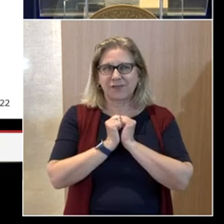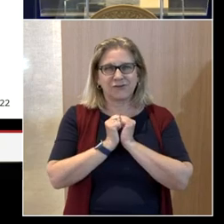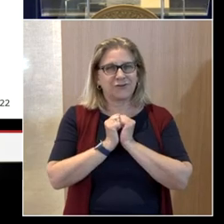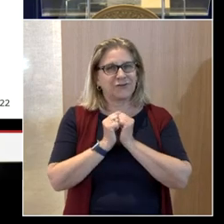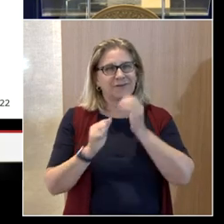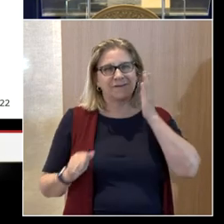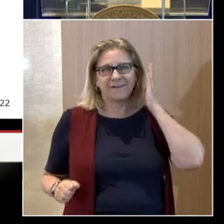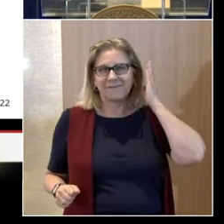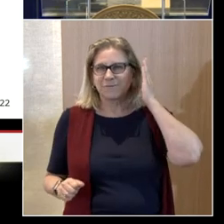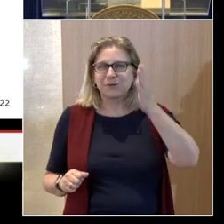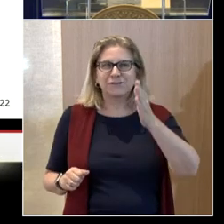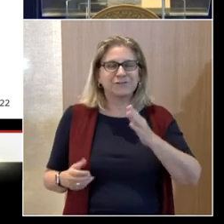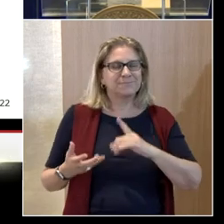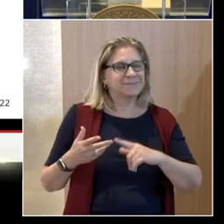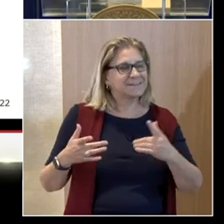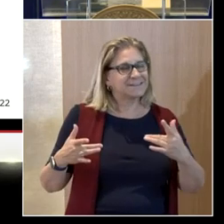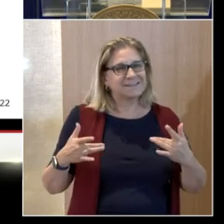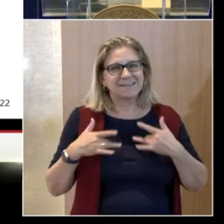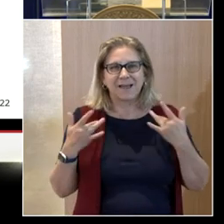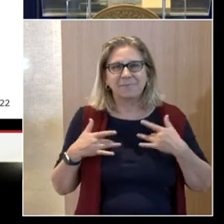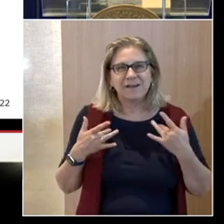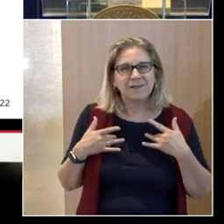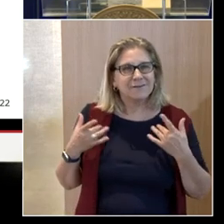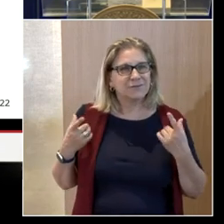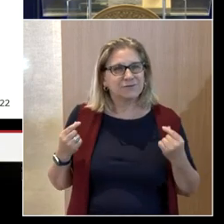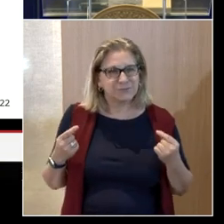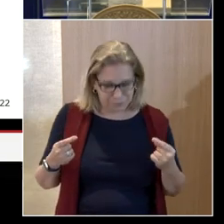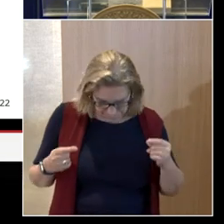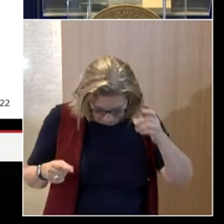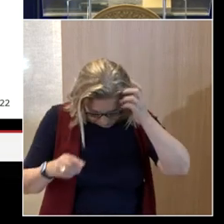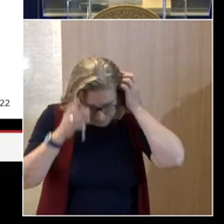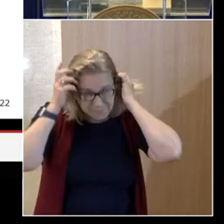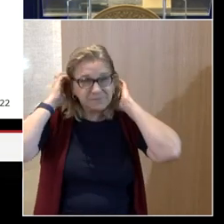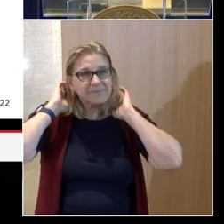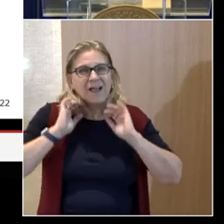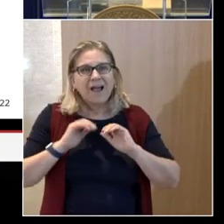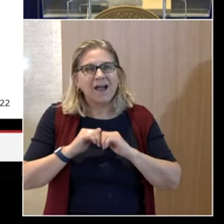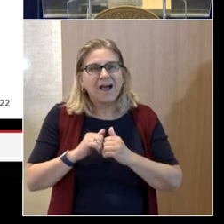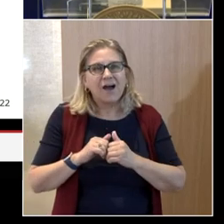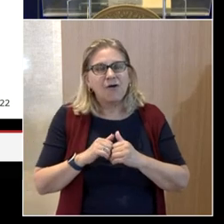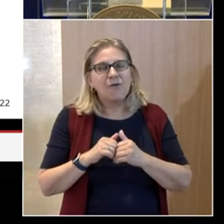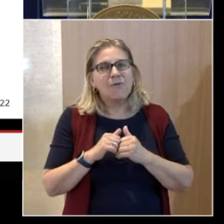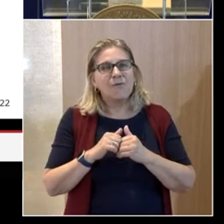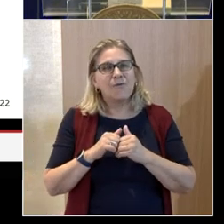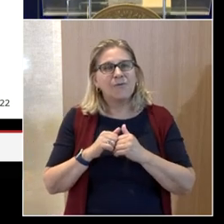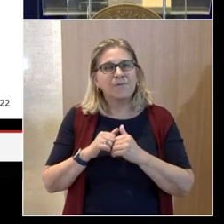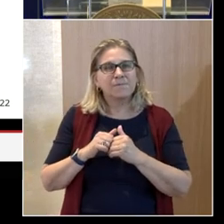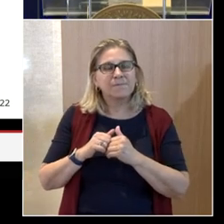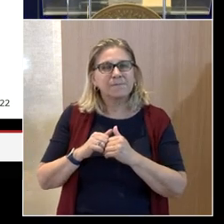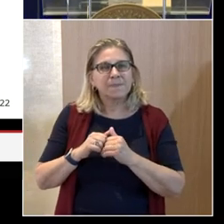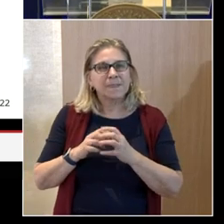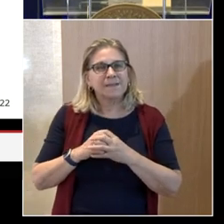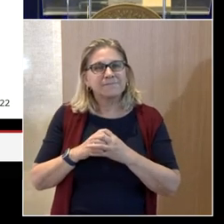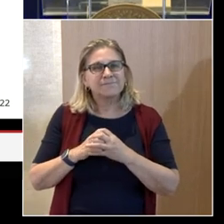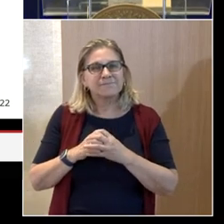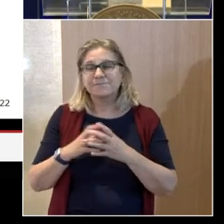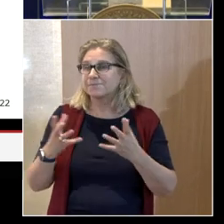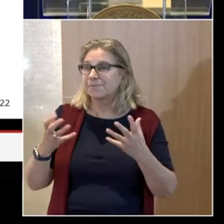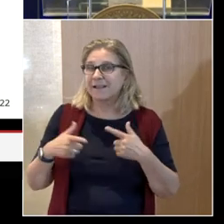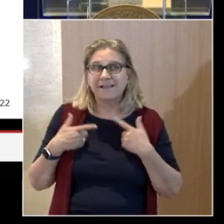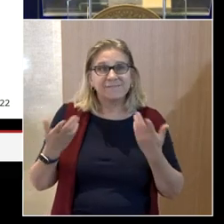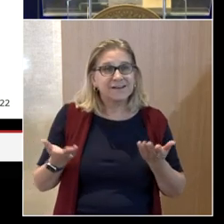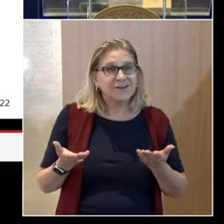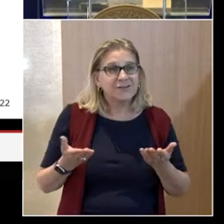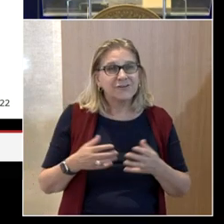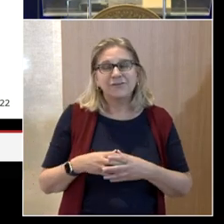downtown is about people. People who want to be downtown, whether they want to live downtown, whether they will be working downtown, whether they will be